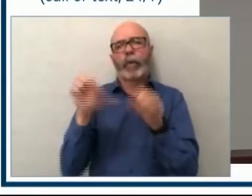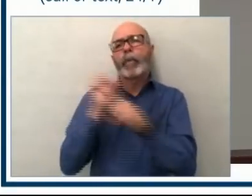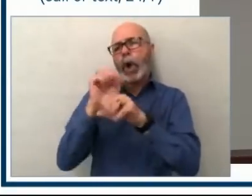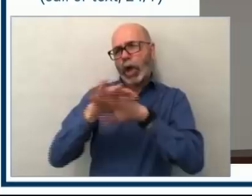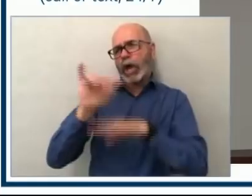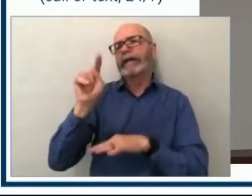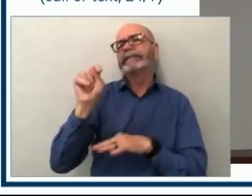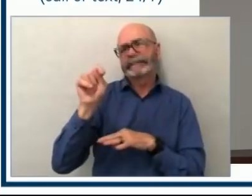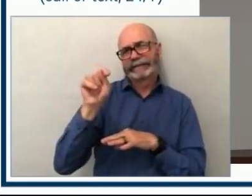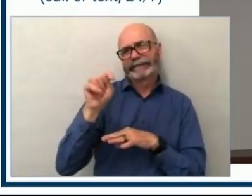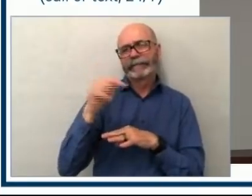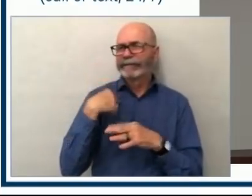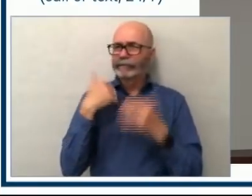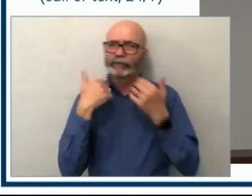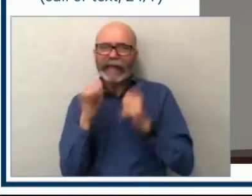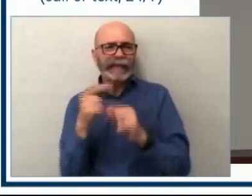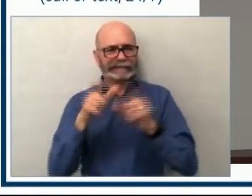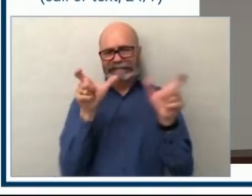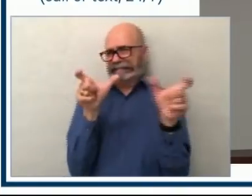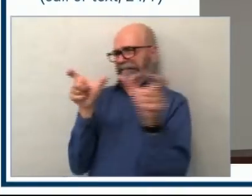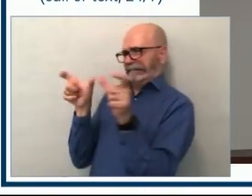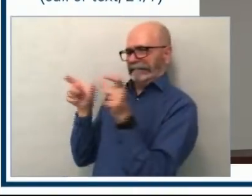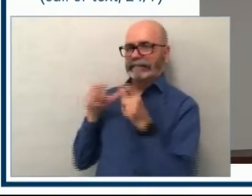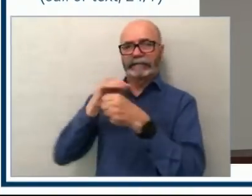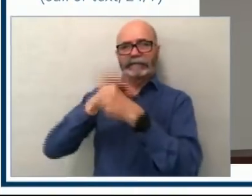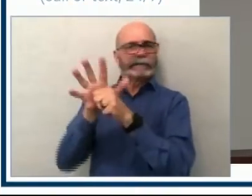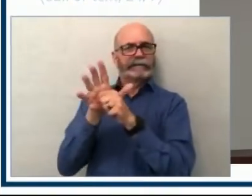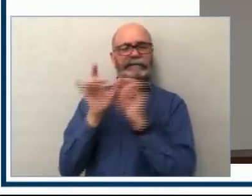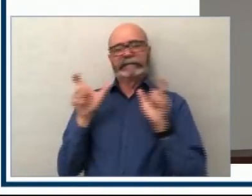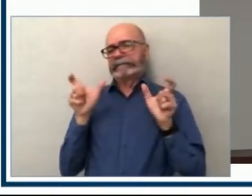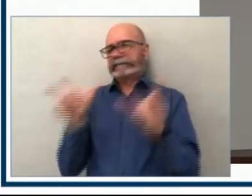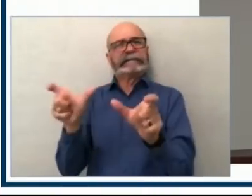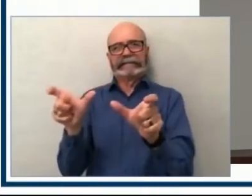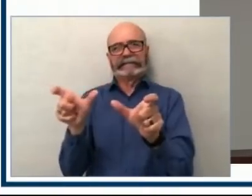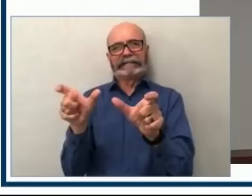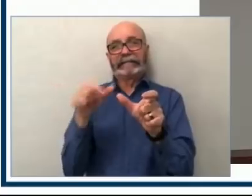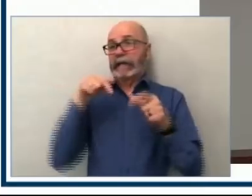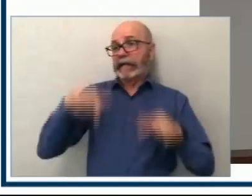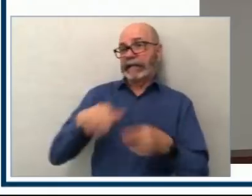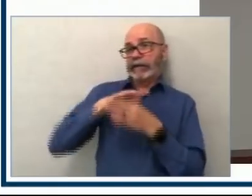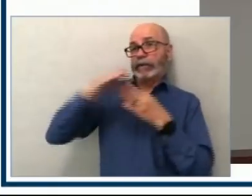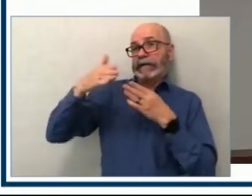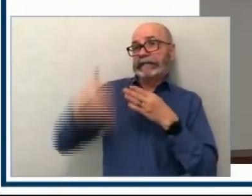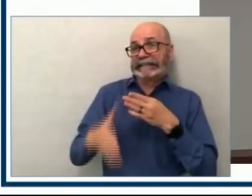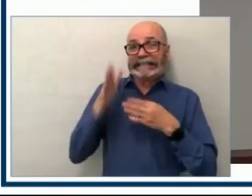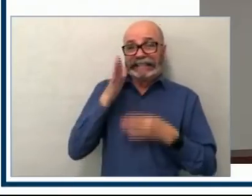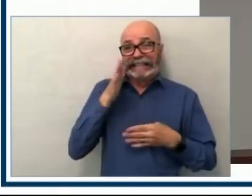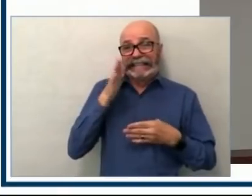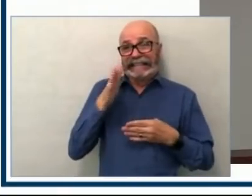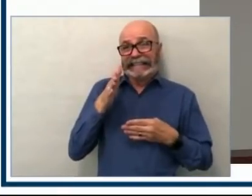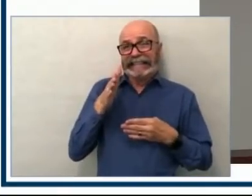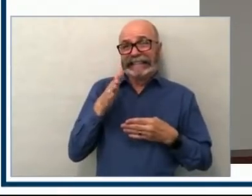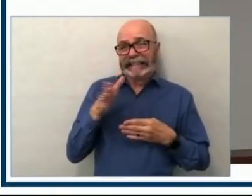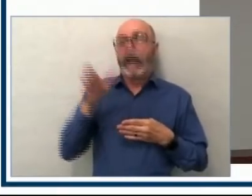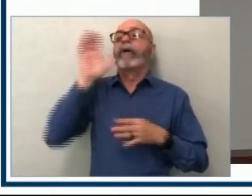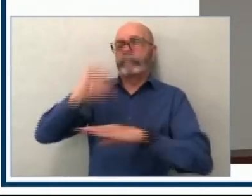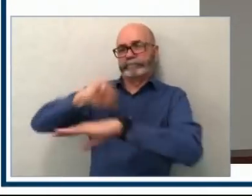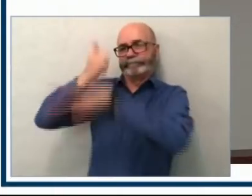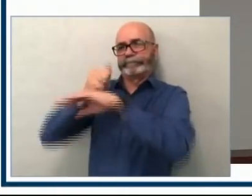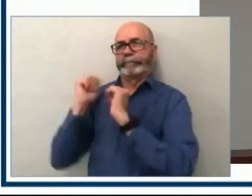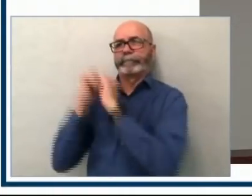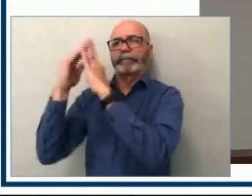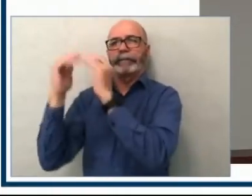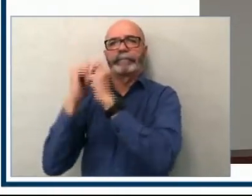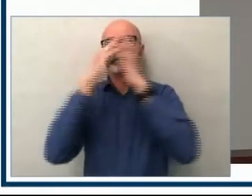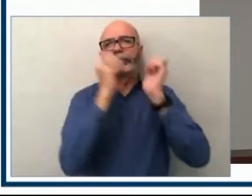response. And to support that, this weekend coming up, we will have pop-up testing available in St. Peter's on